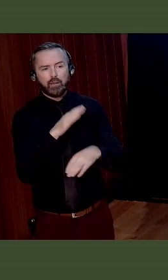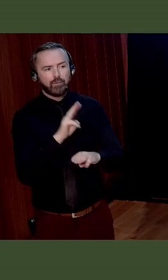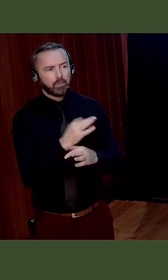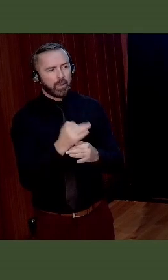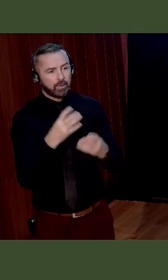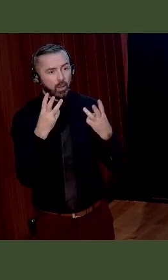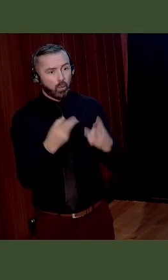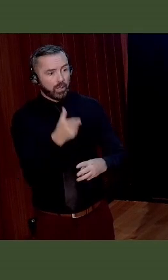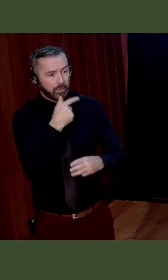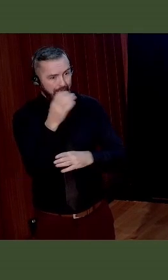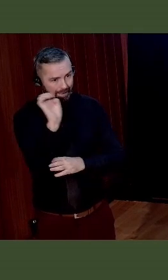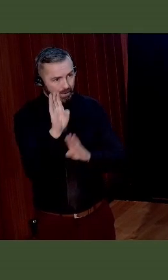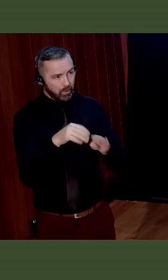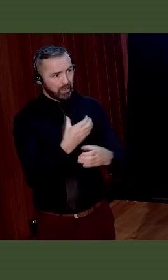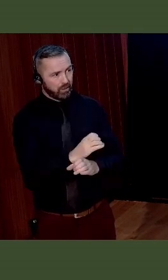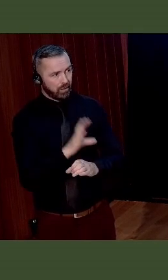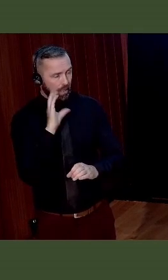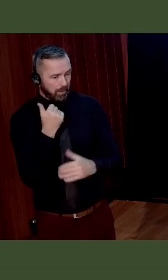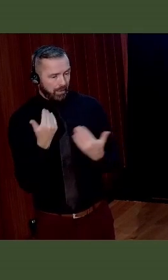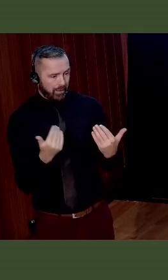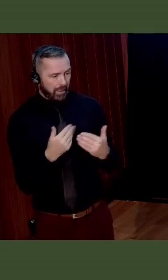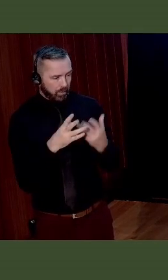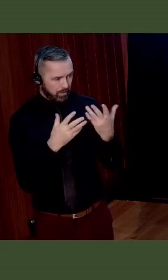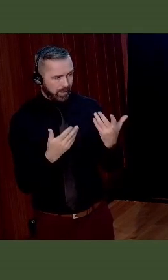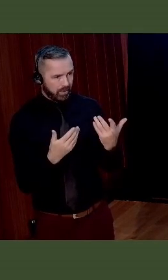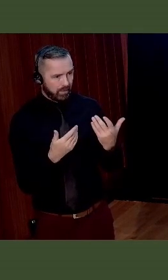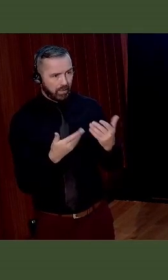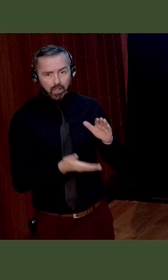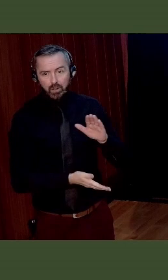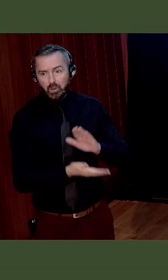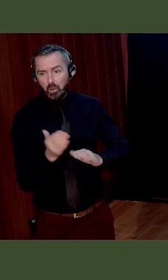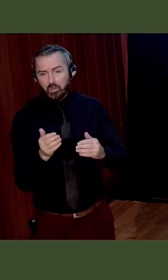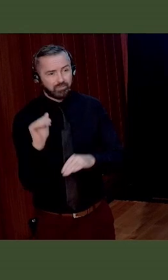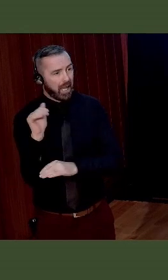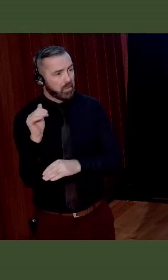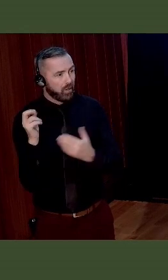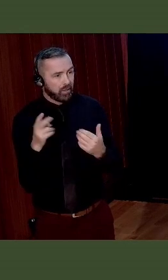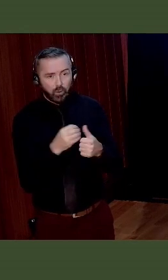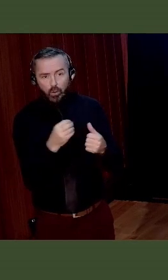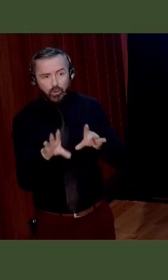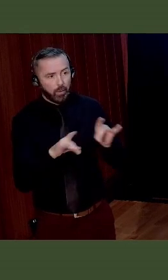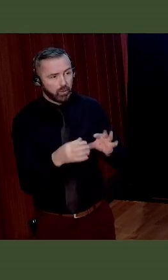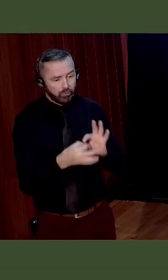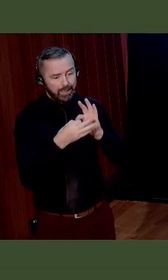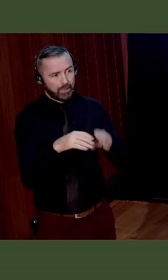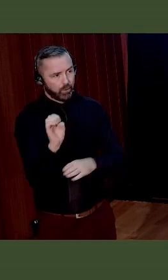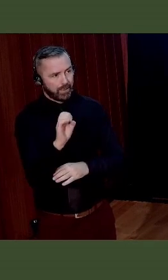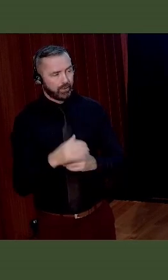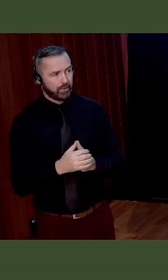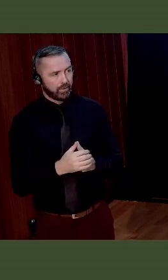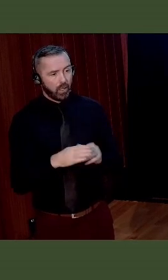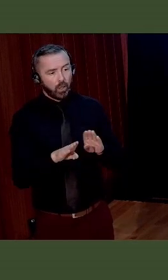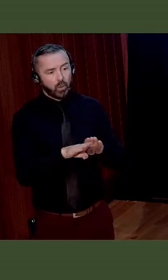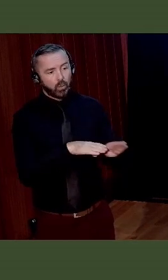they wanted to speak English with the children, because the children would then be going on immigration and, you know, they would have extra opportunities related to English. In the context